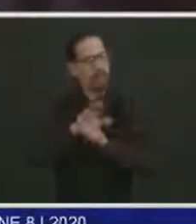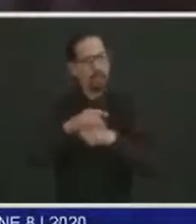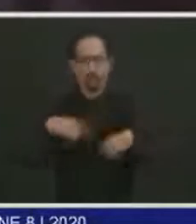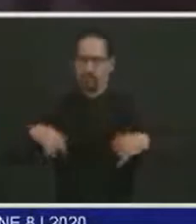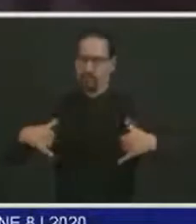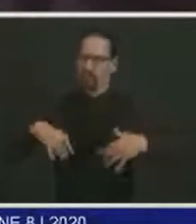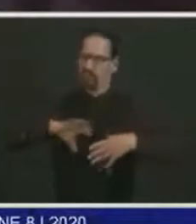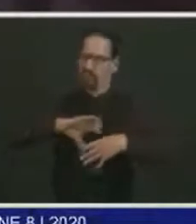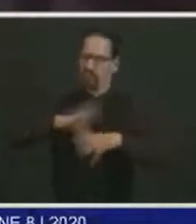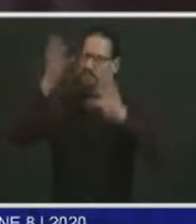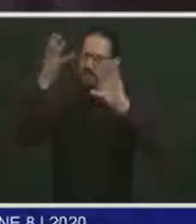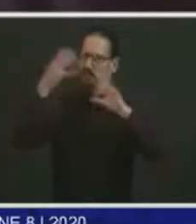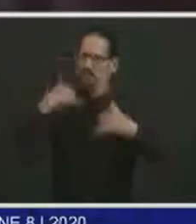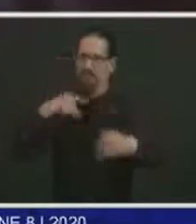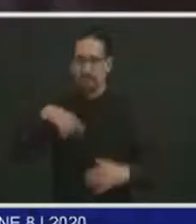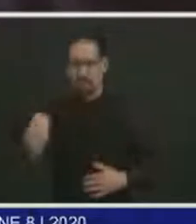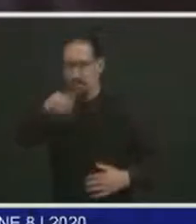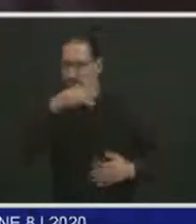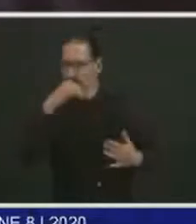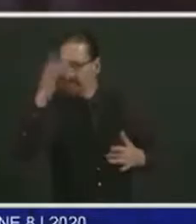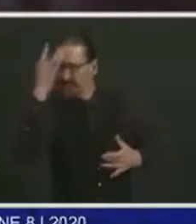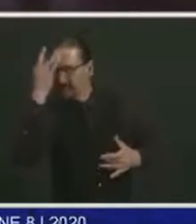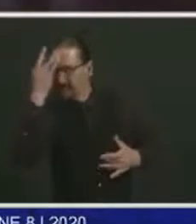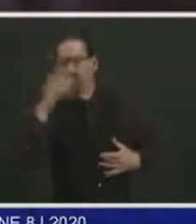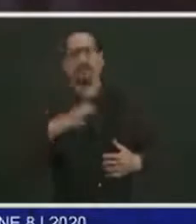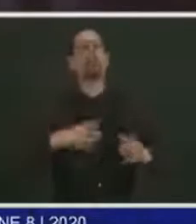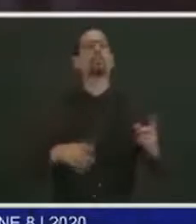feel sick, you can get tested and have your